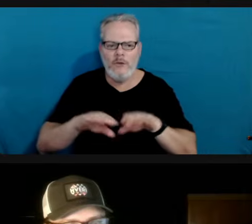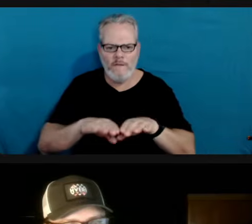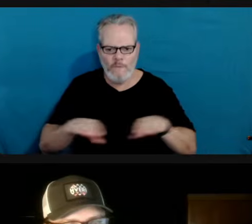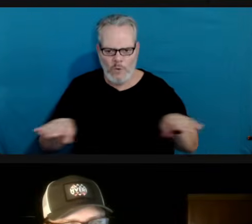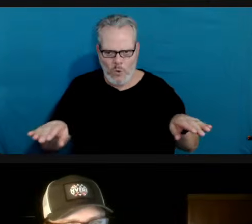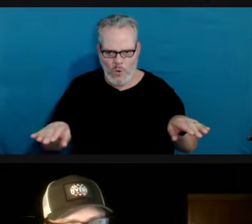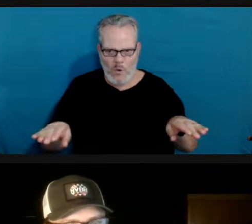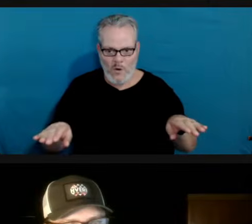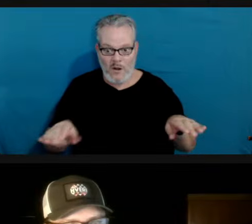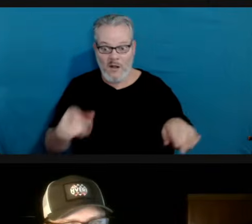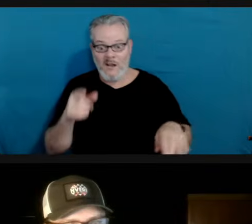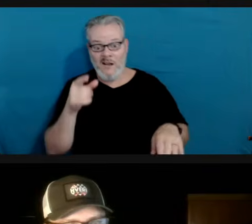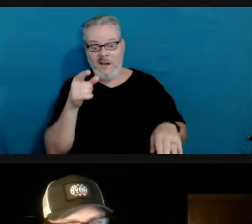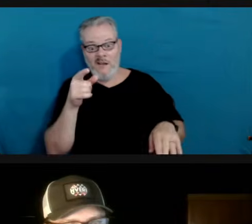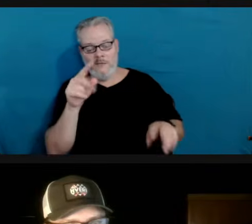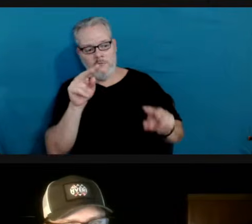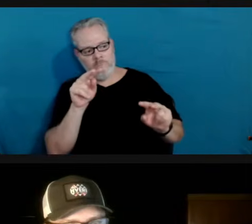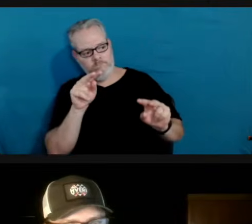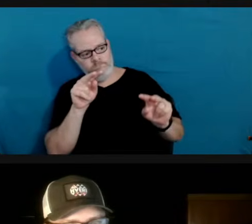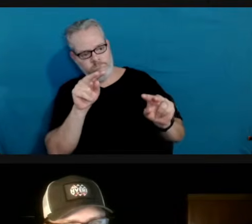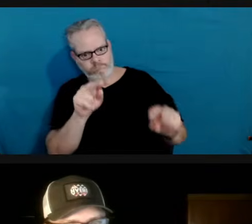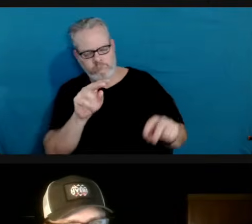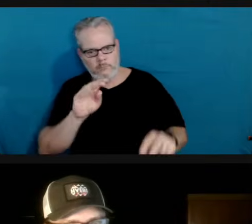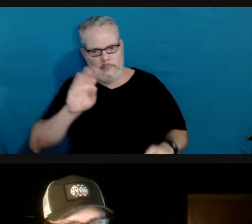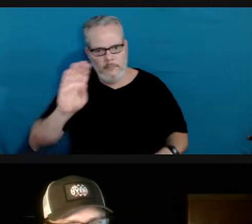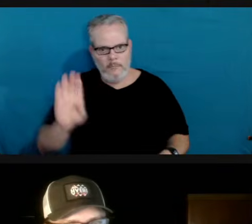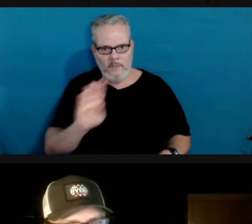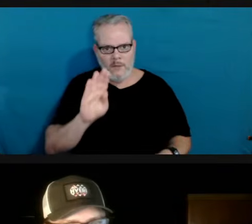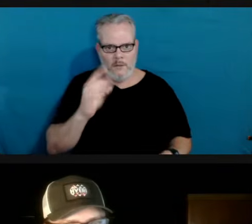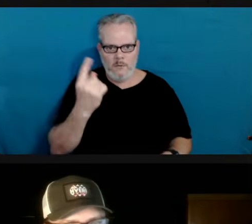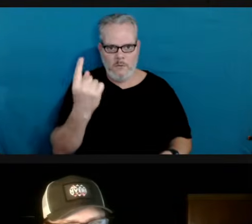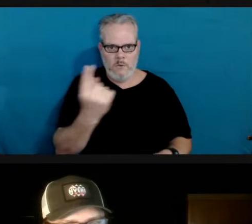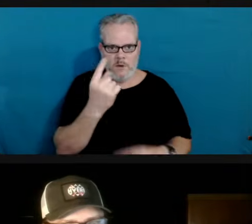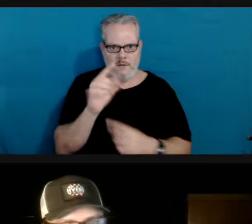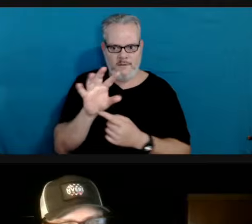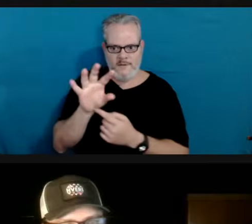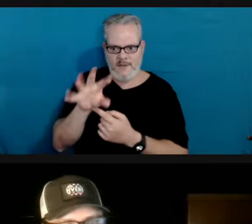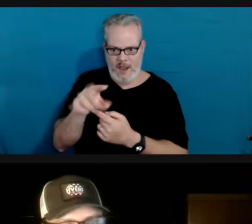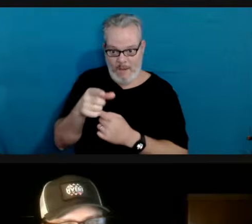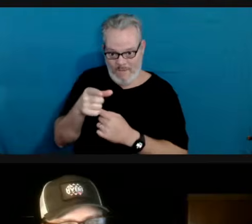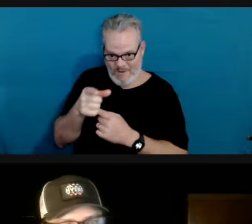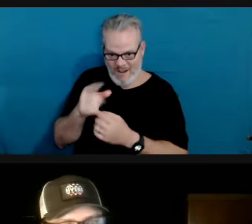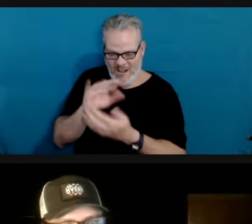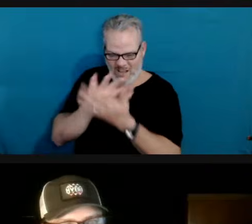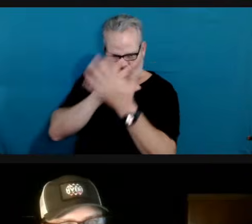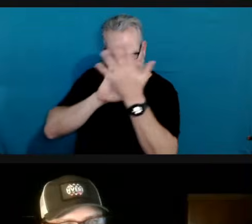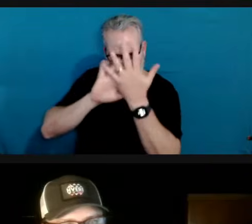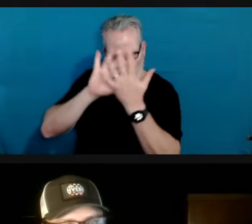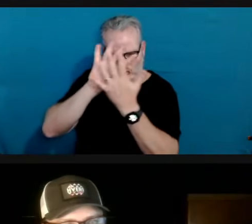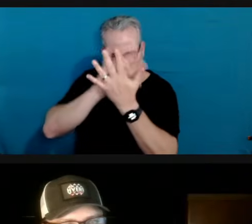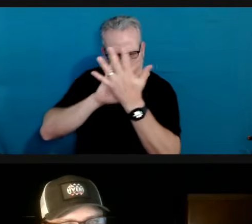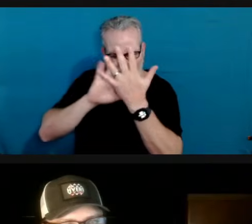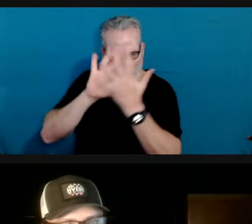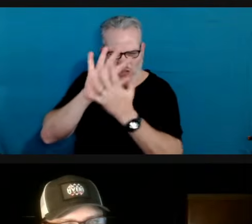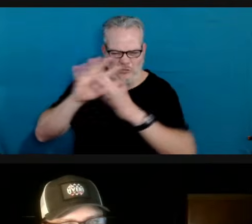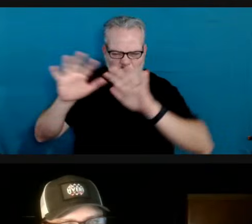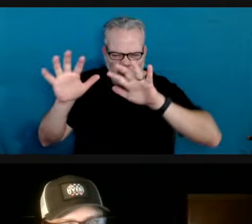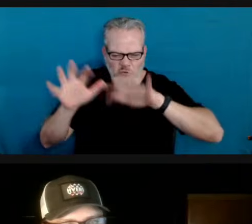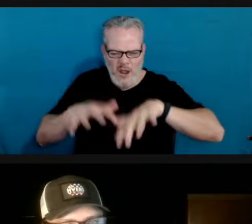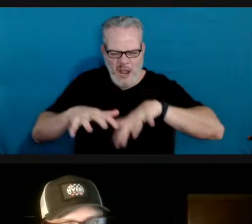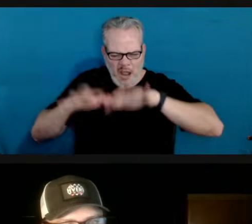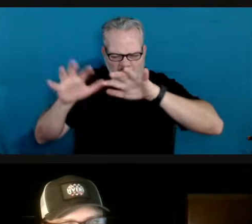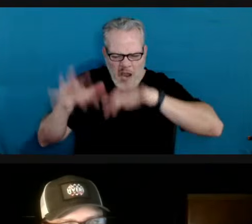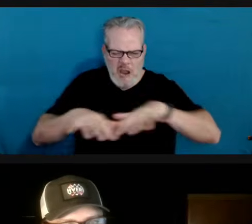of the crater, in daylight hours as well, this is the B1 camera, similarly blocked in by lots of rain, lots of